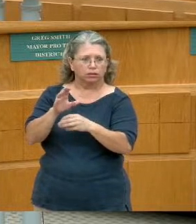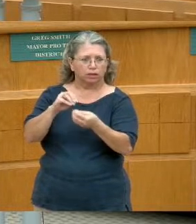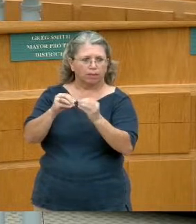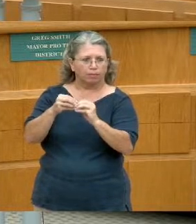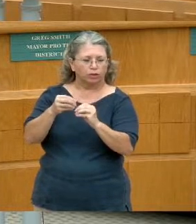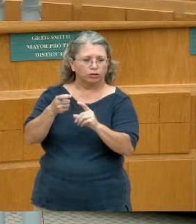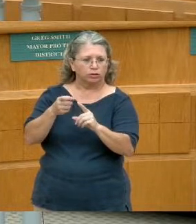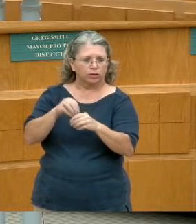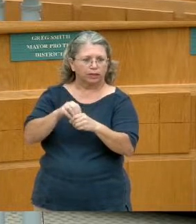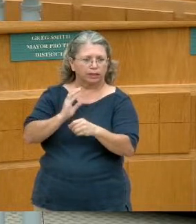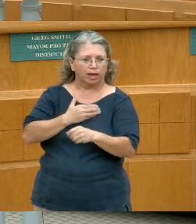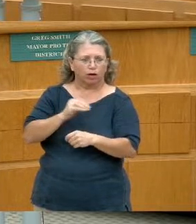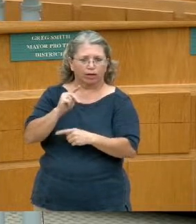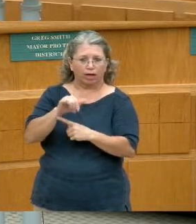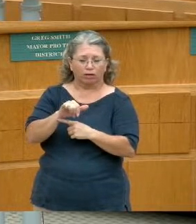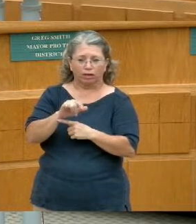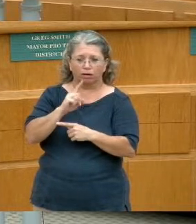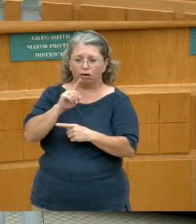counts?